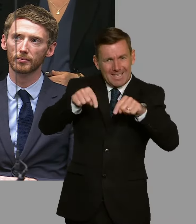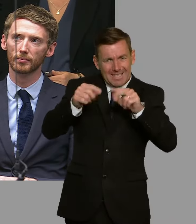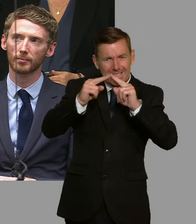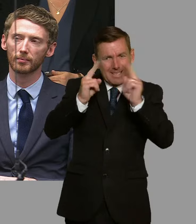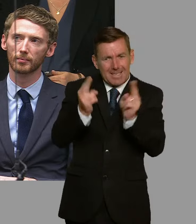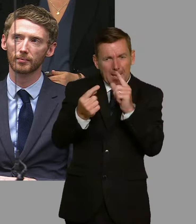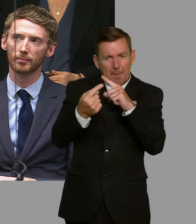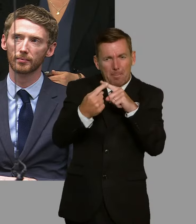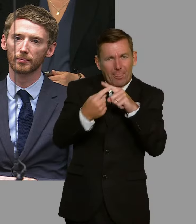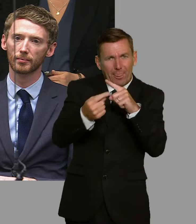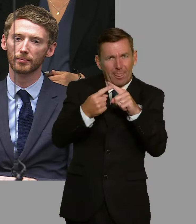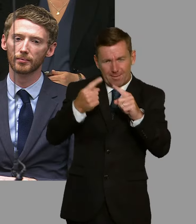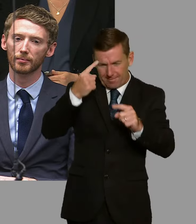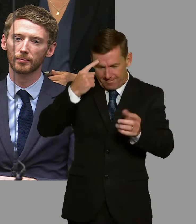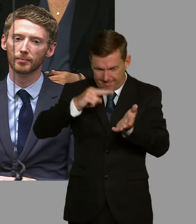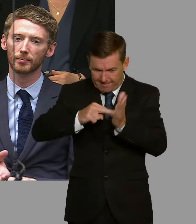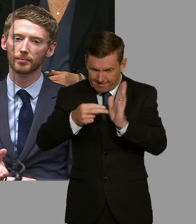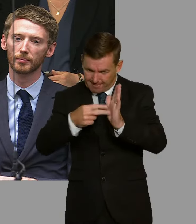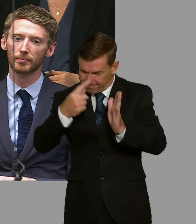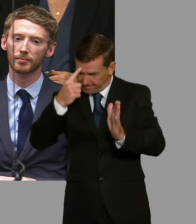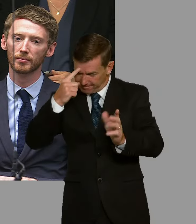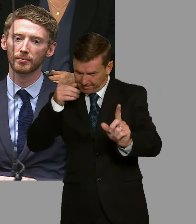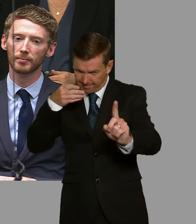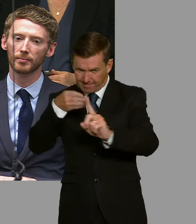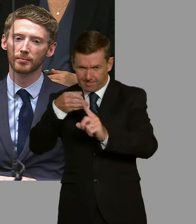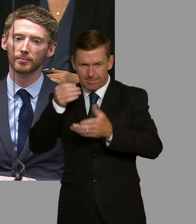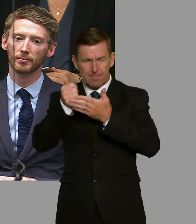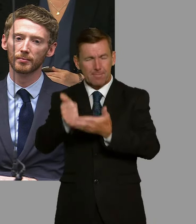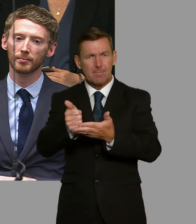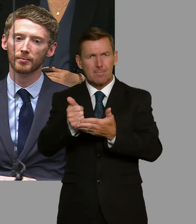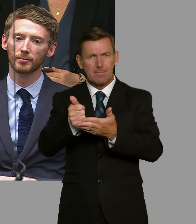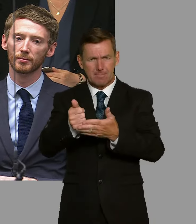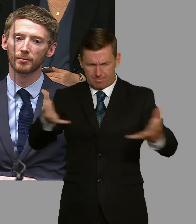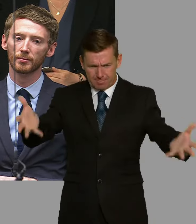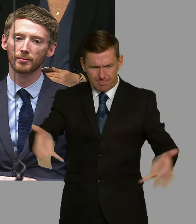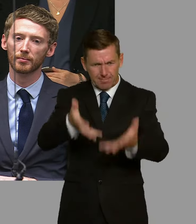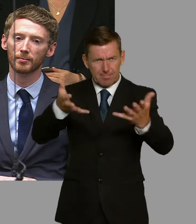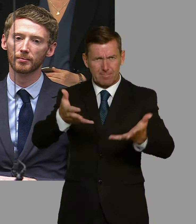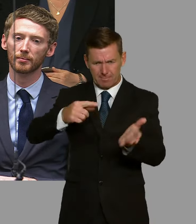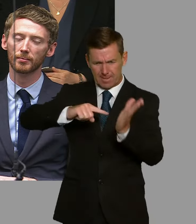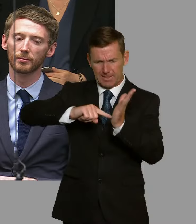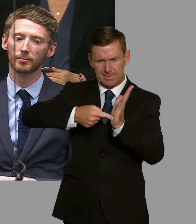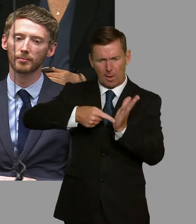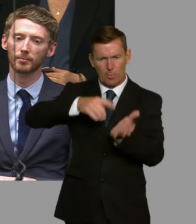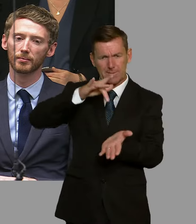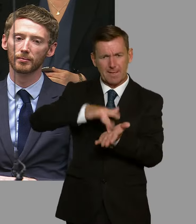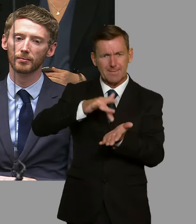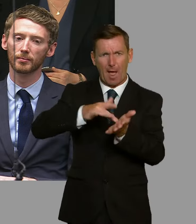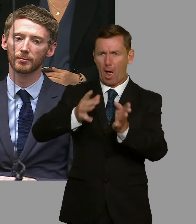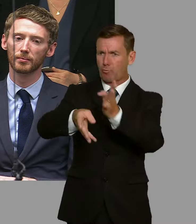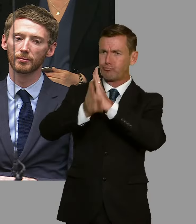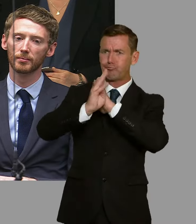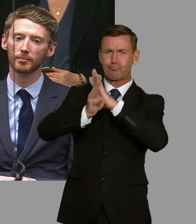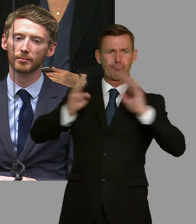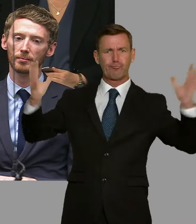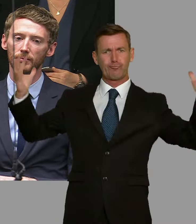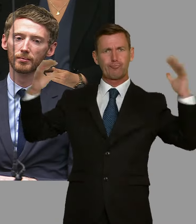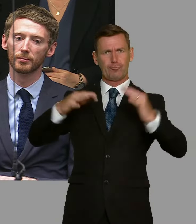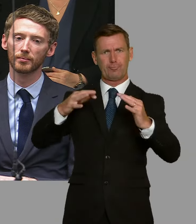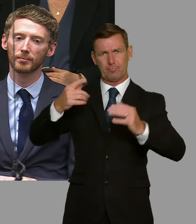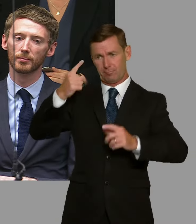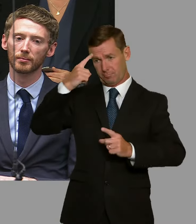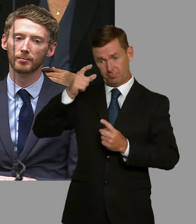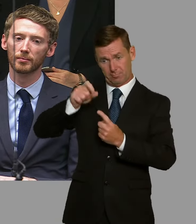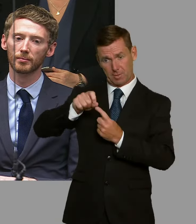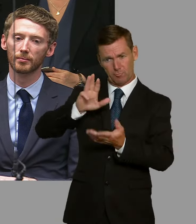to regenerate our town centre. Does the Prime Minister agree with me that it is essential that all stakeholders involved in the project are